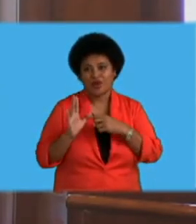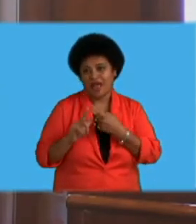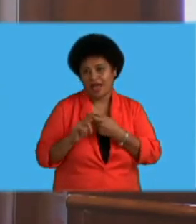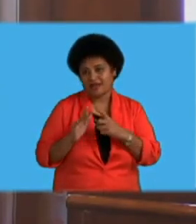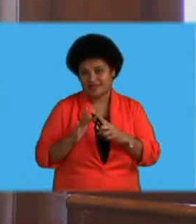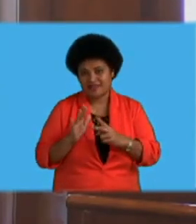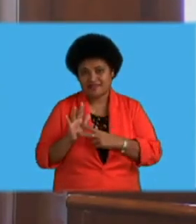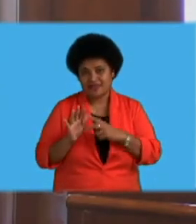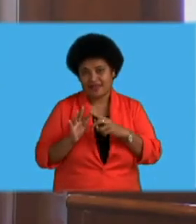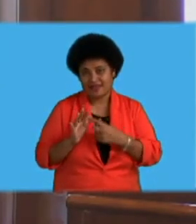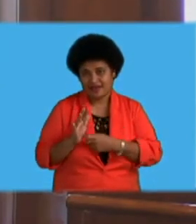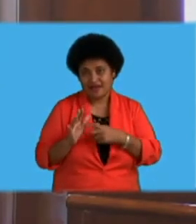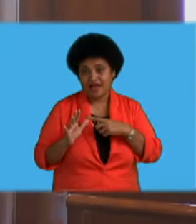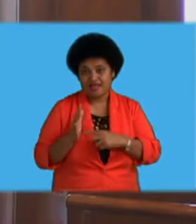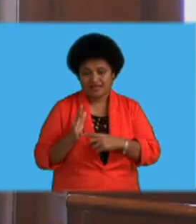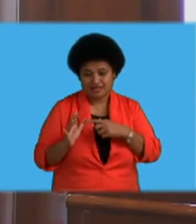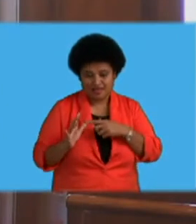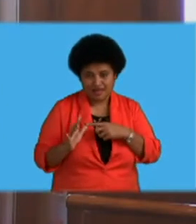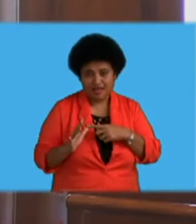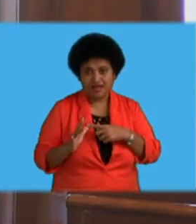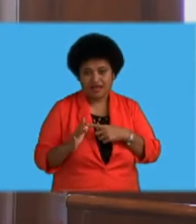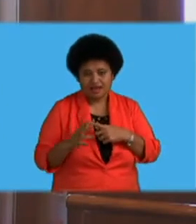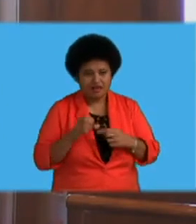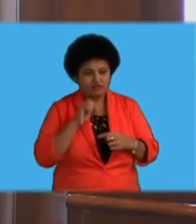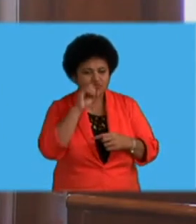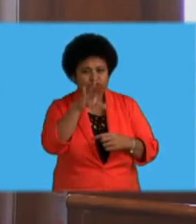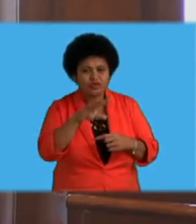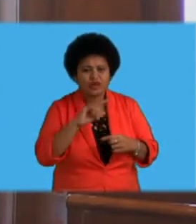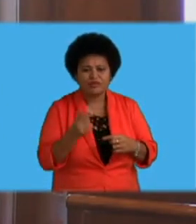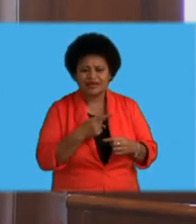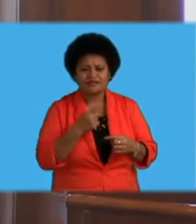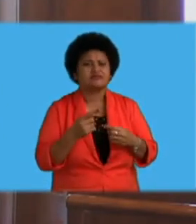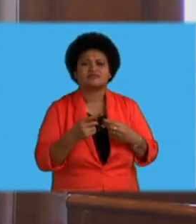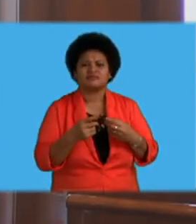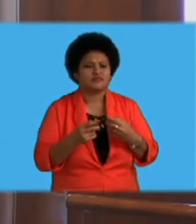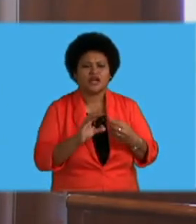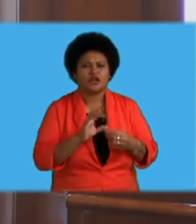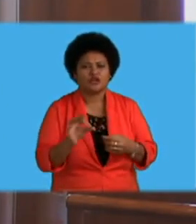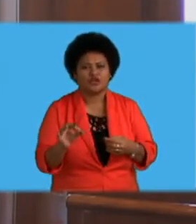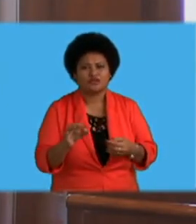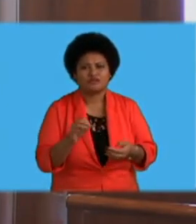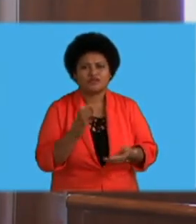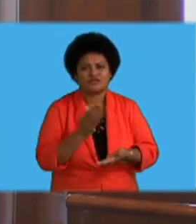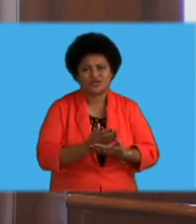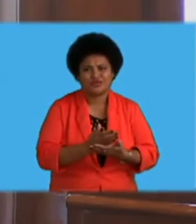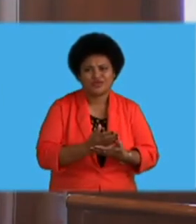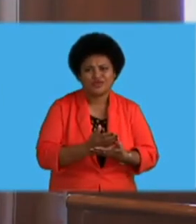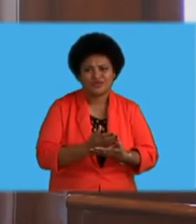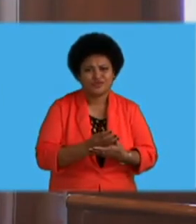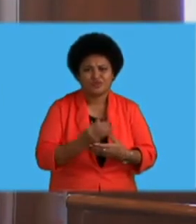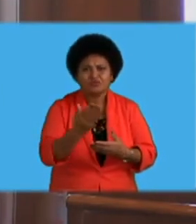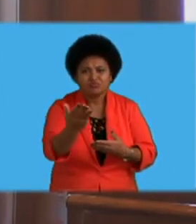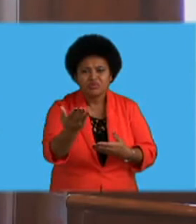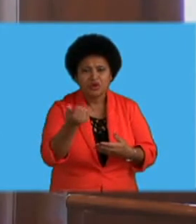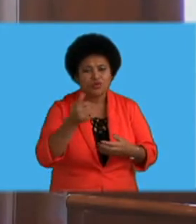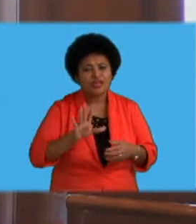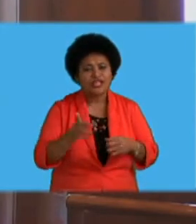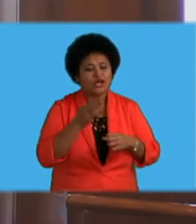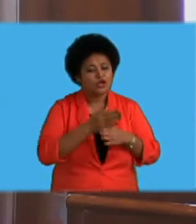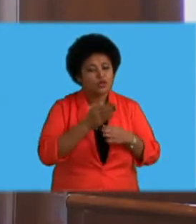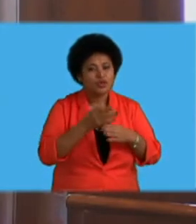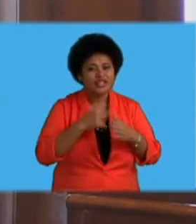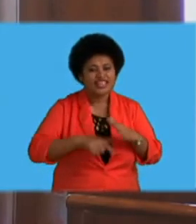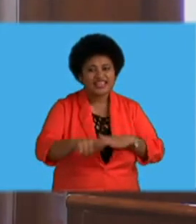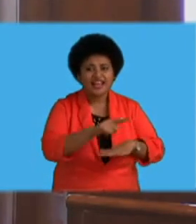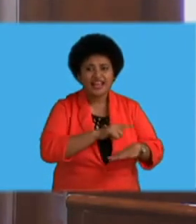on the processes undertaken for the issuance of approval notices, and this coming from a gentleman who had served the Lands Ministry for